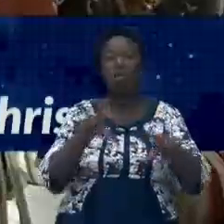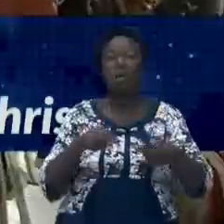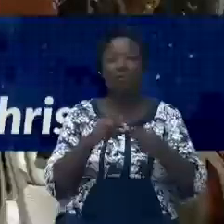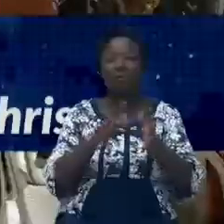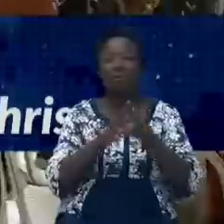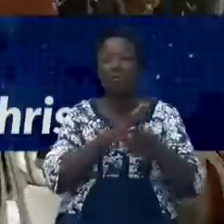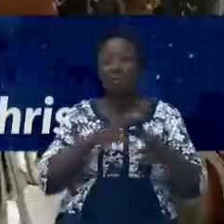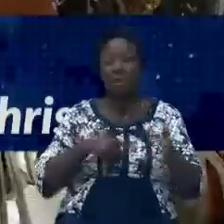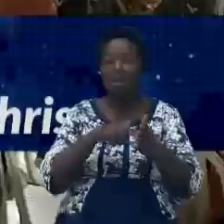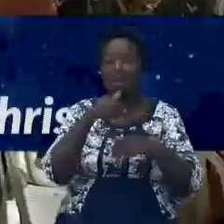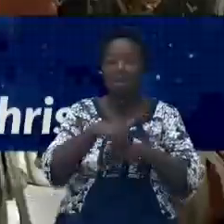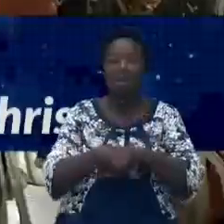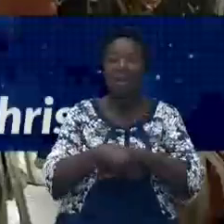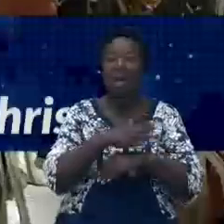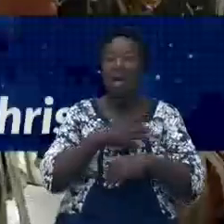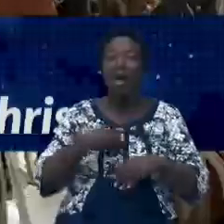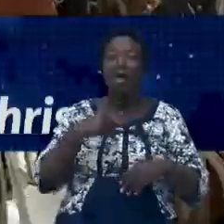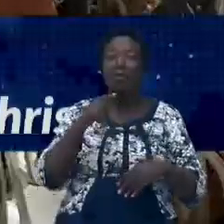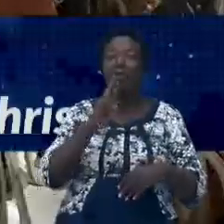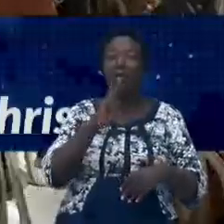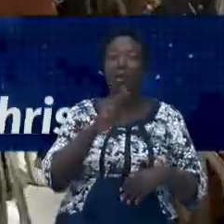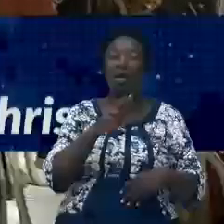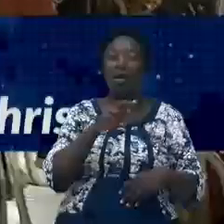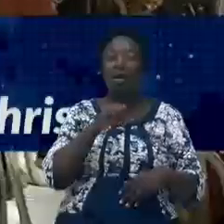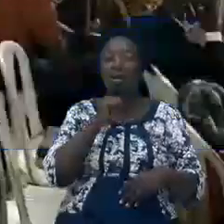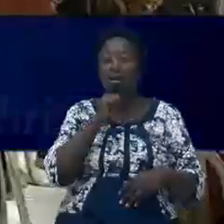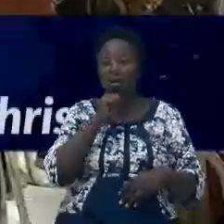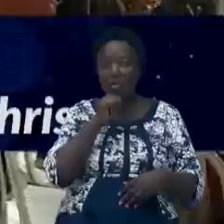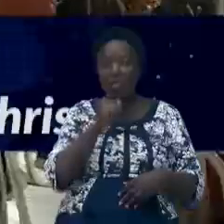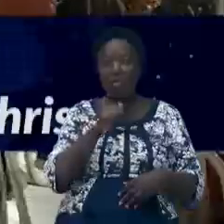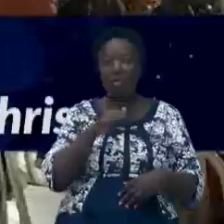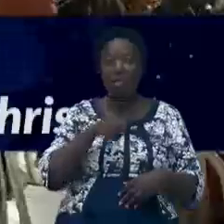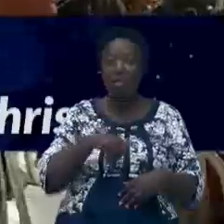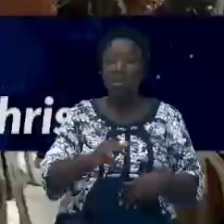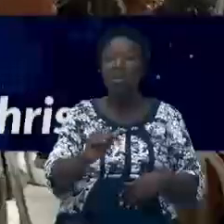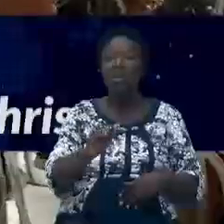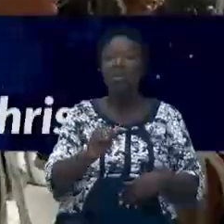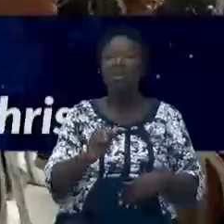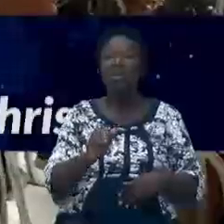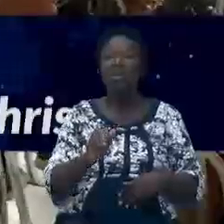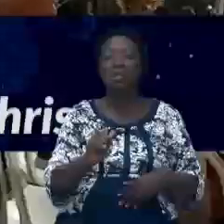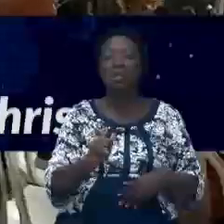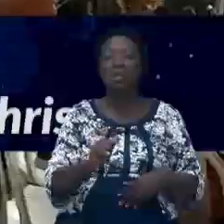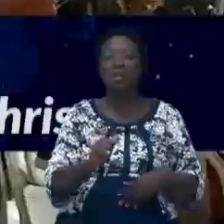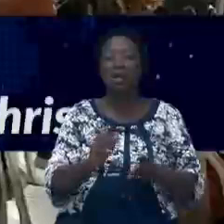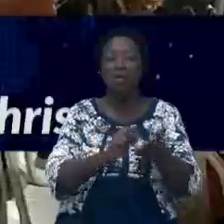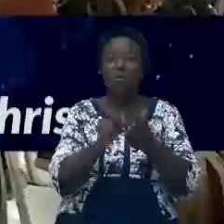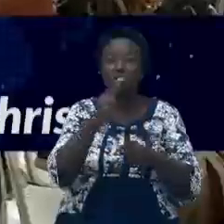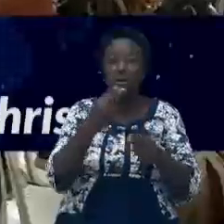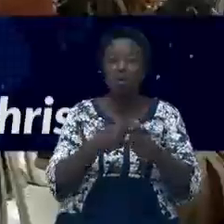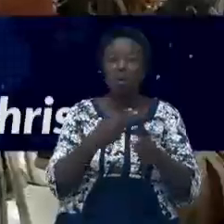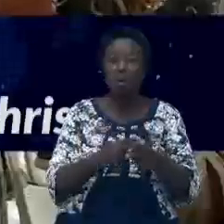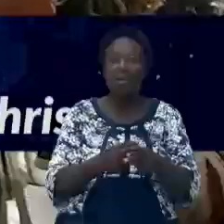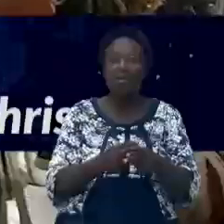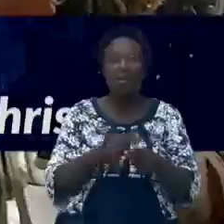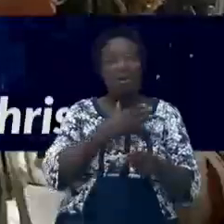If you give your life to Christ, if you have given your life to Christ tonight and you are not yet attended